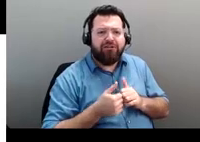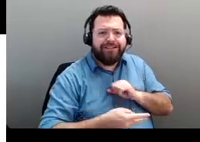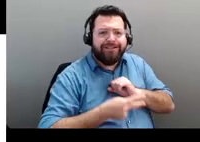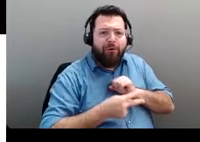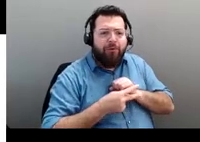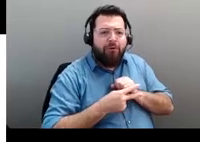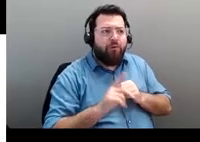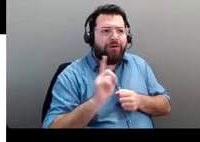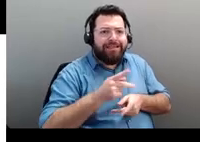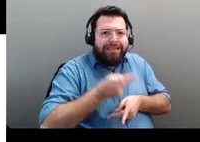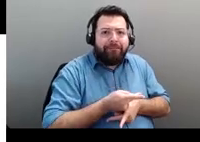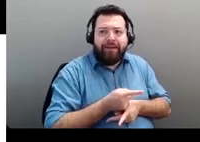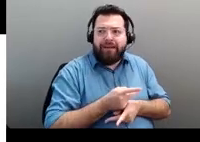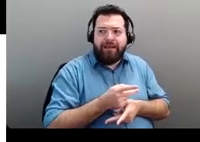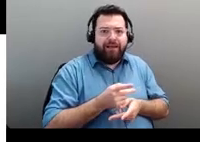usually